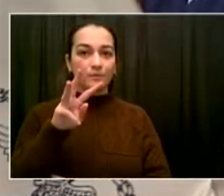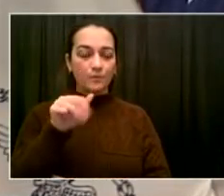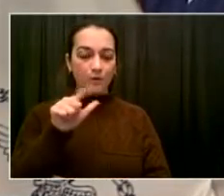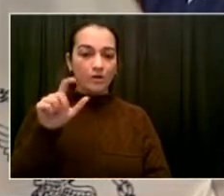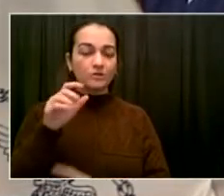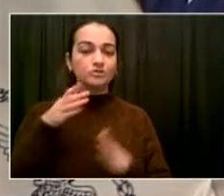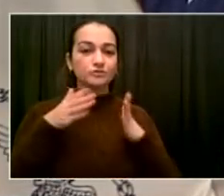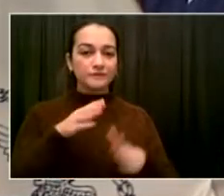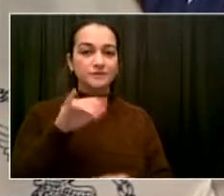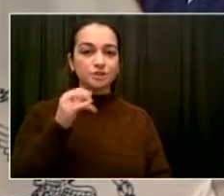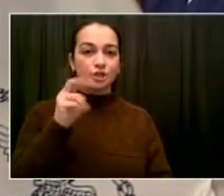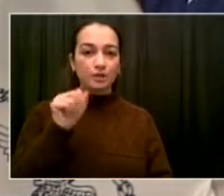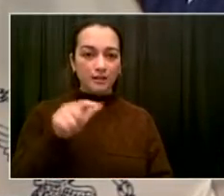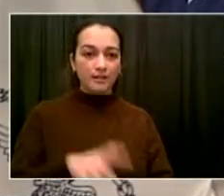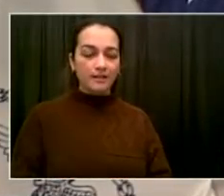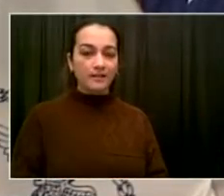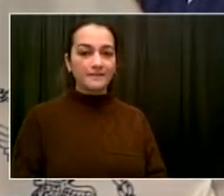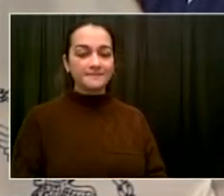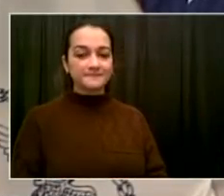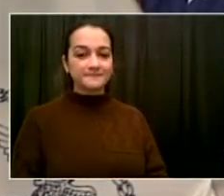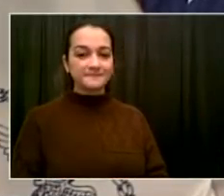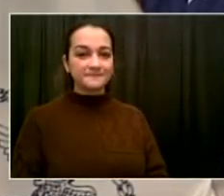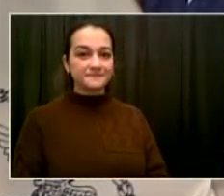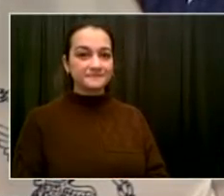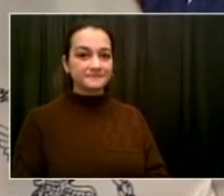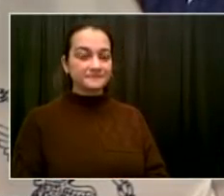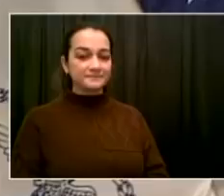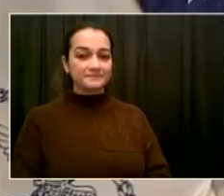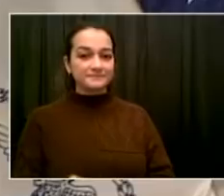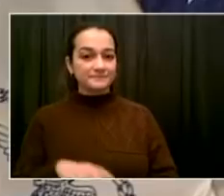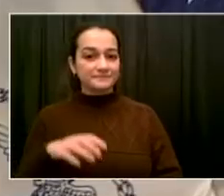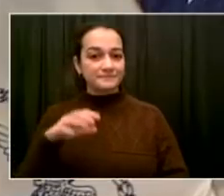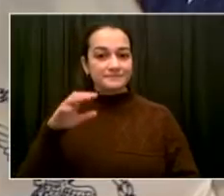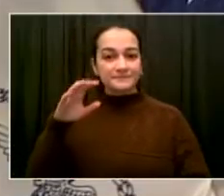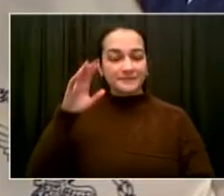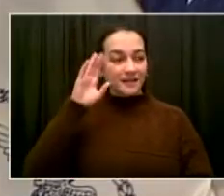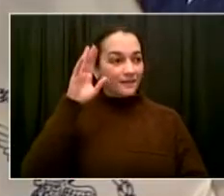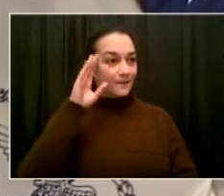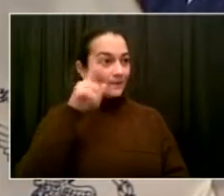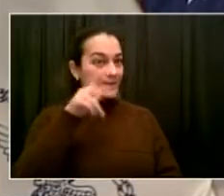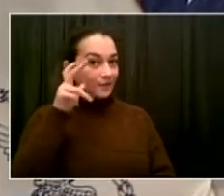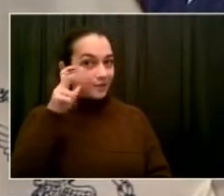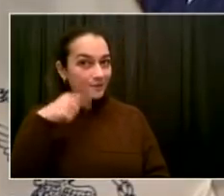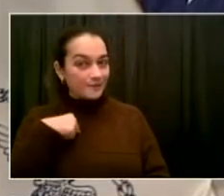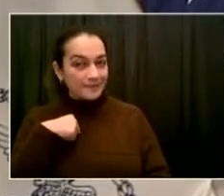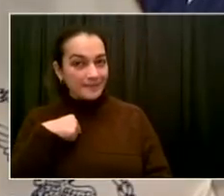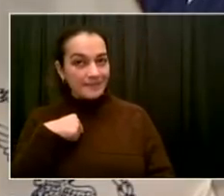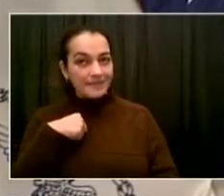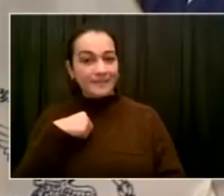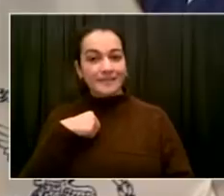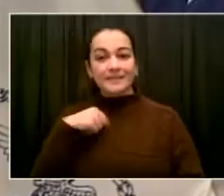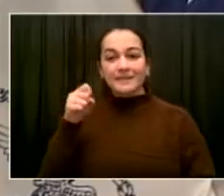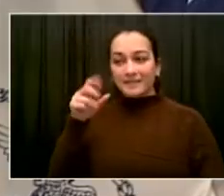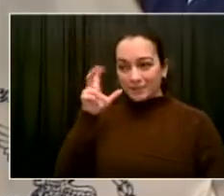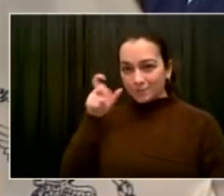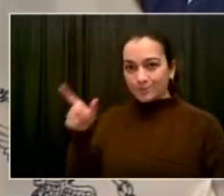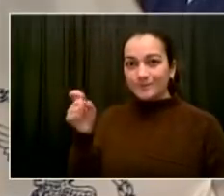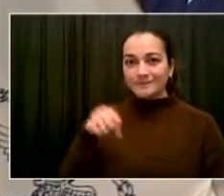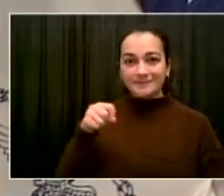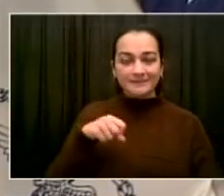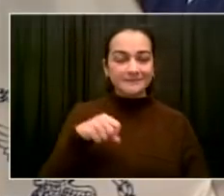Yes, can you hear me? There you go. How you doing? Every day's a blessing. Thank you. You just said